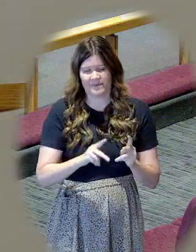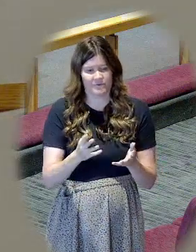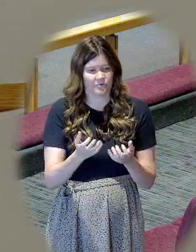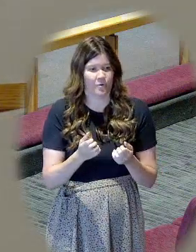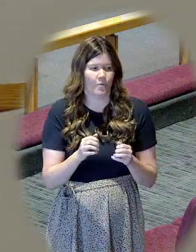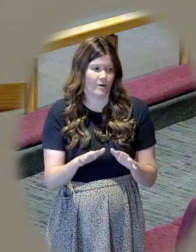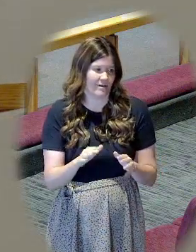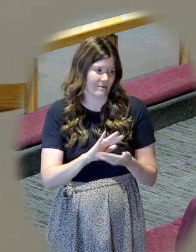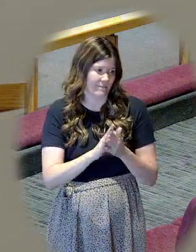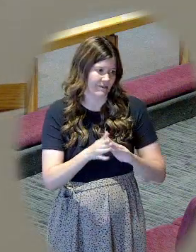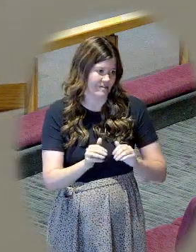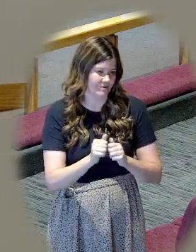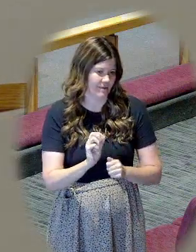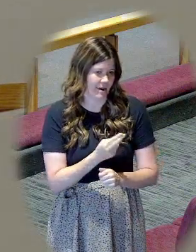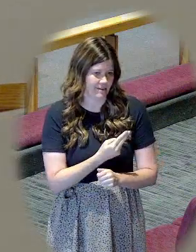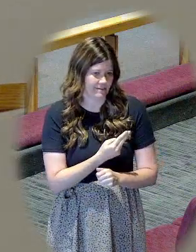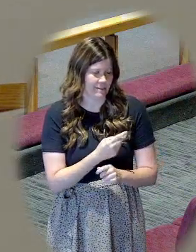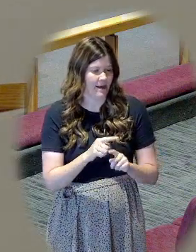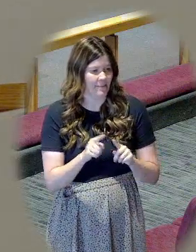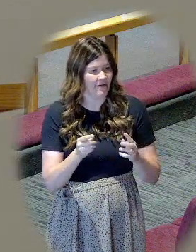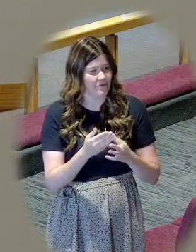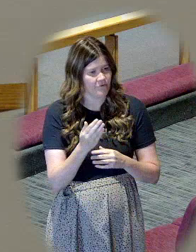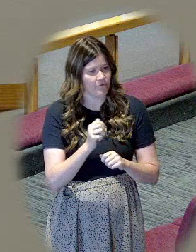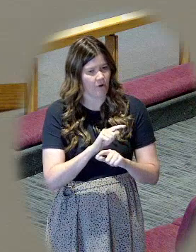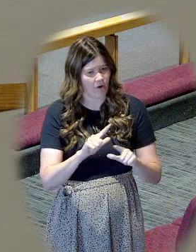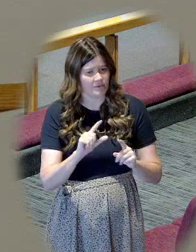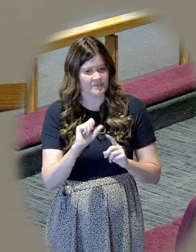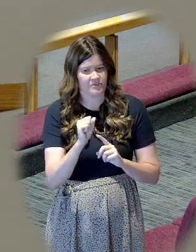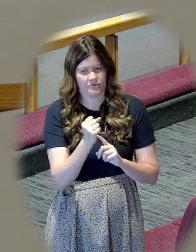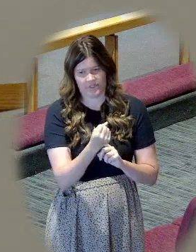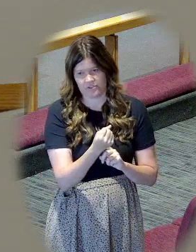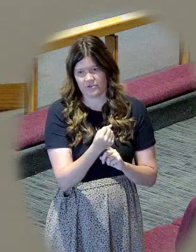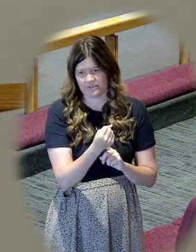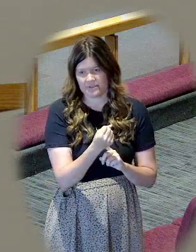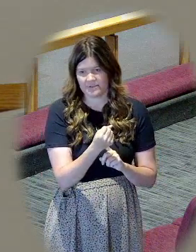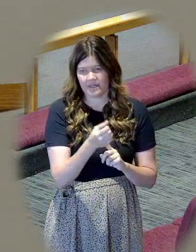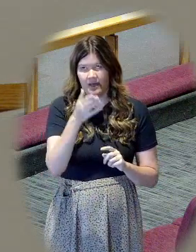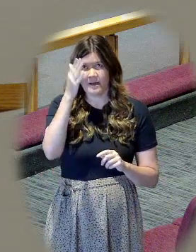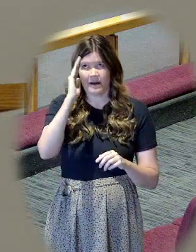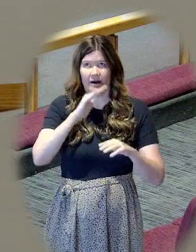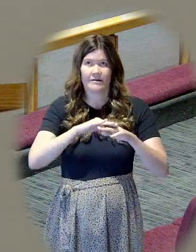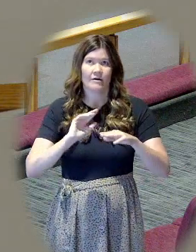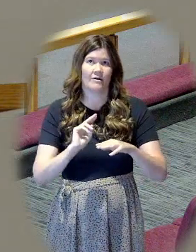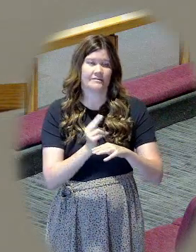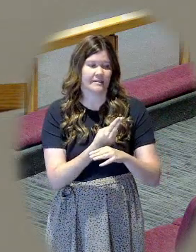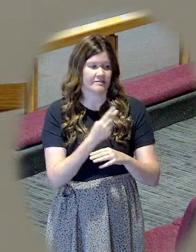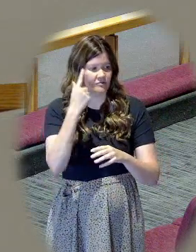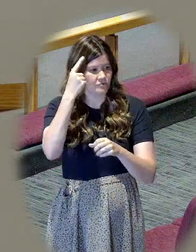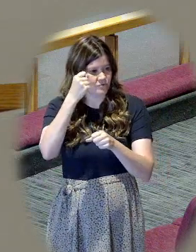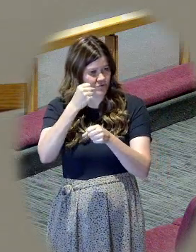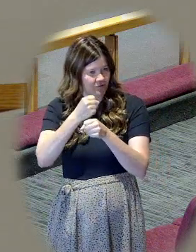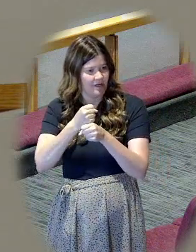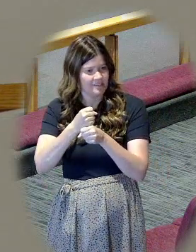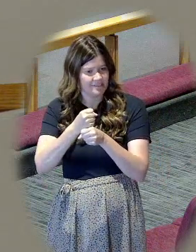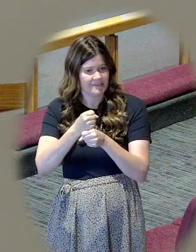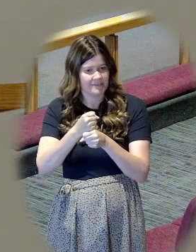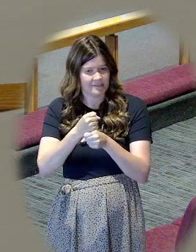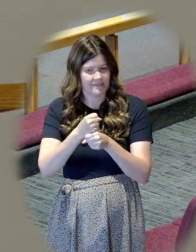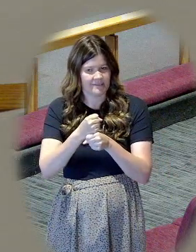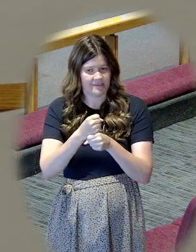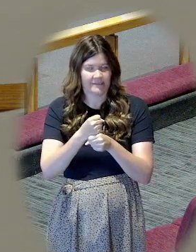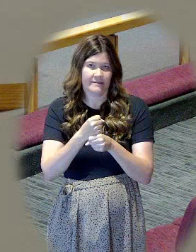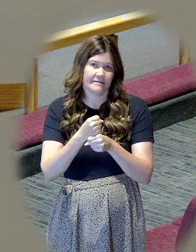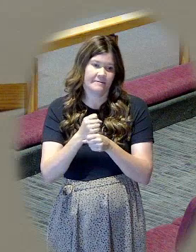with us. But in all of these things, God calls us to trust